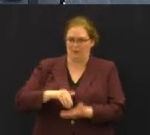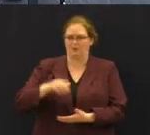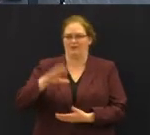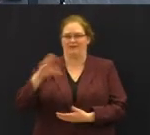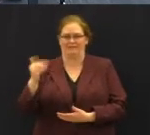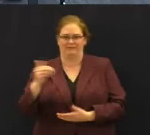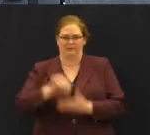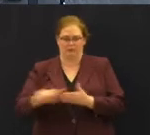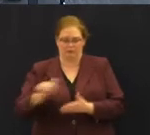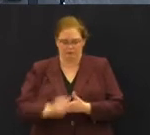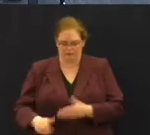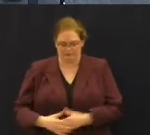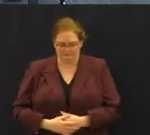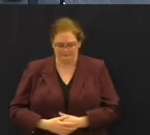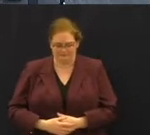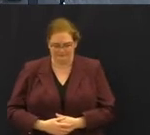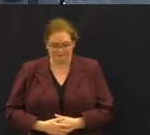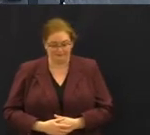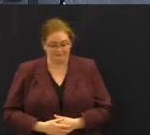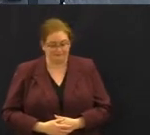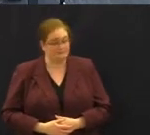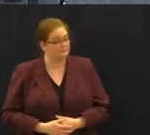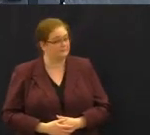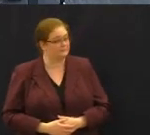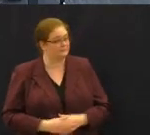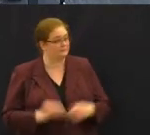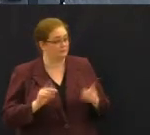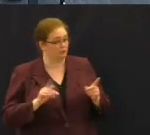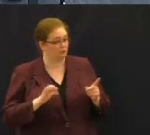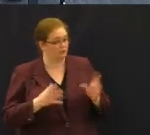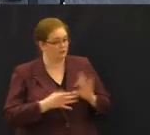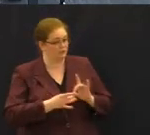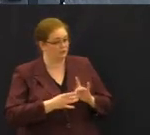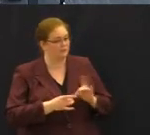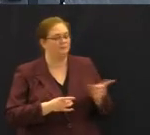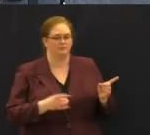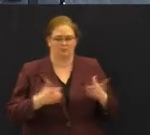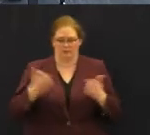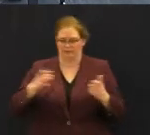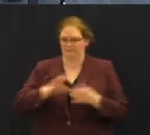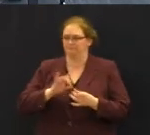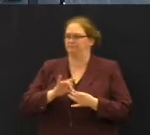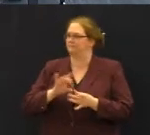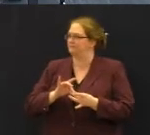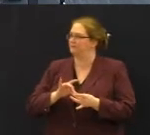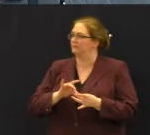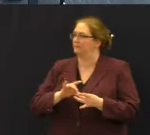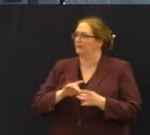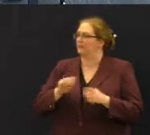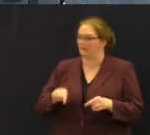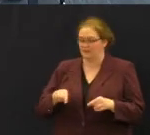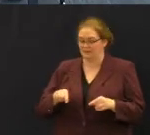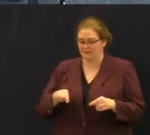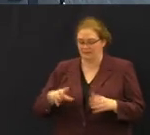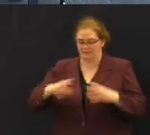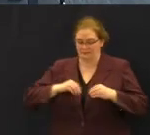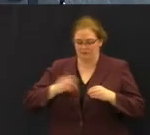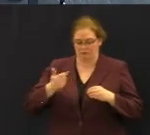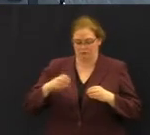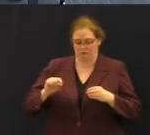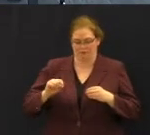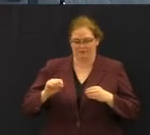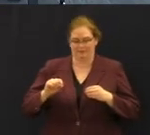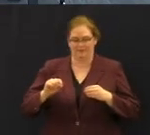$7,116,015. Margie, are you going to give an update on Just that? say quickly, this is just acceptance of the grant that we spoke